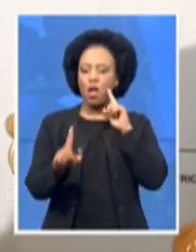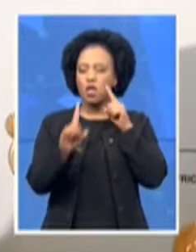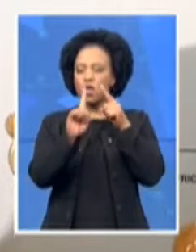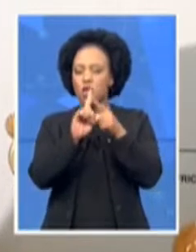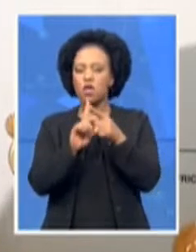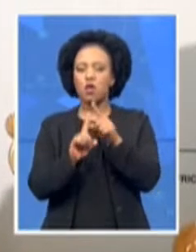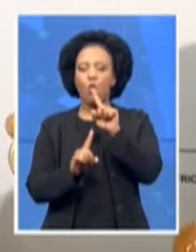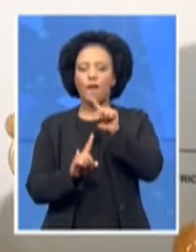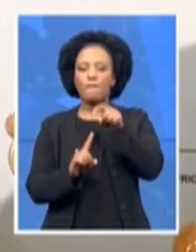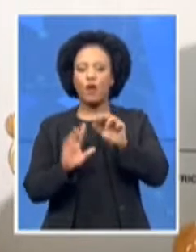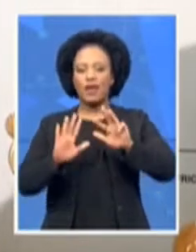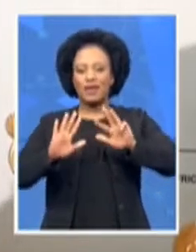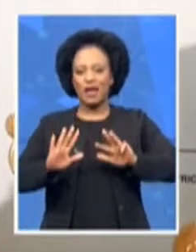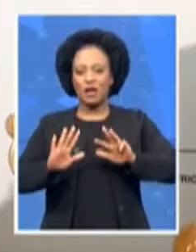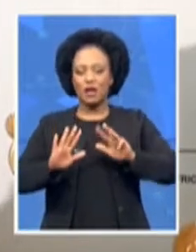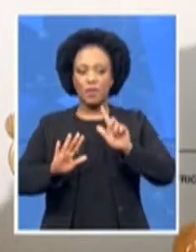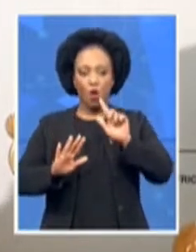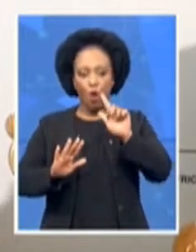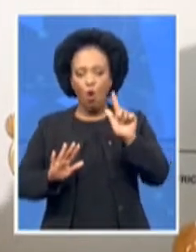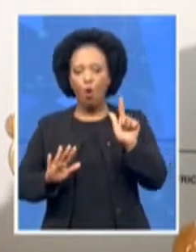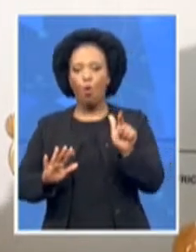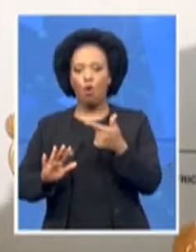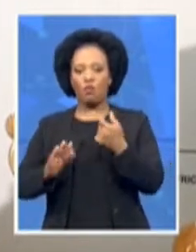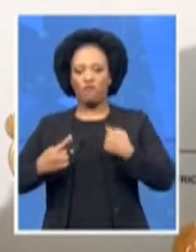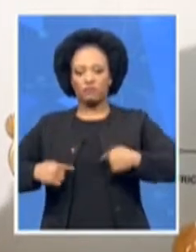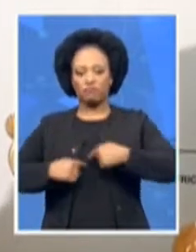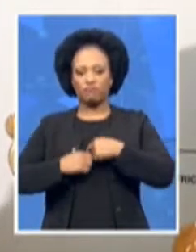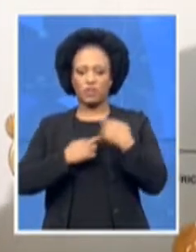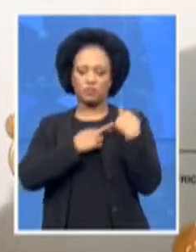business to make sure that we educate